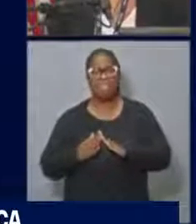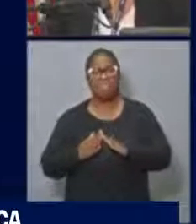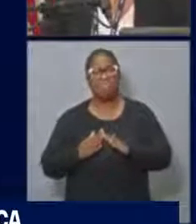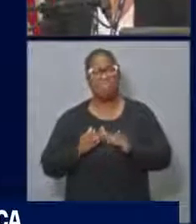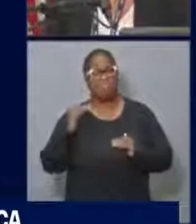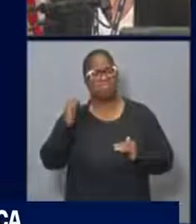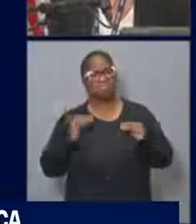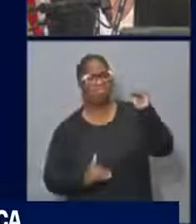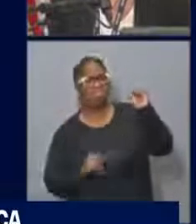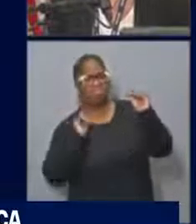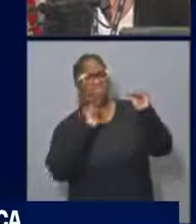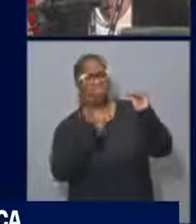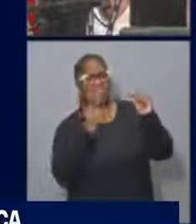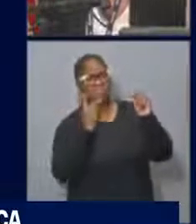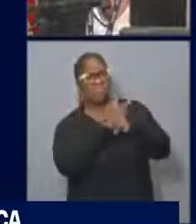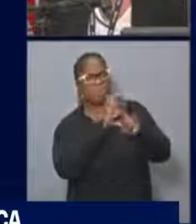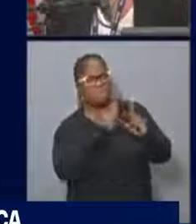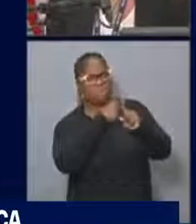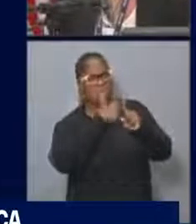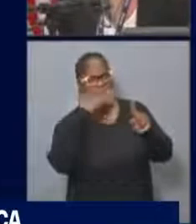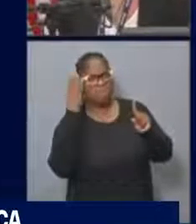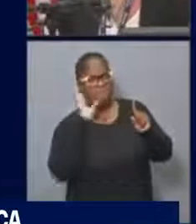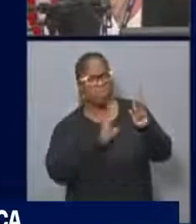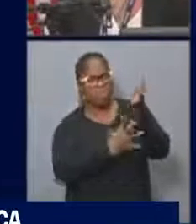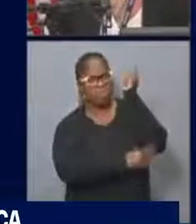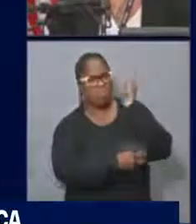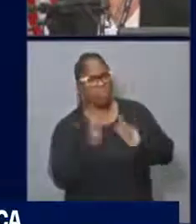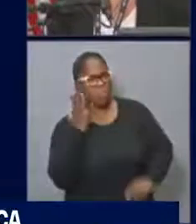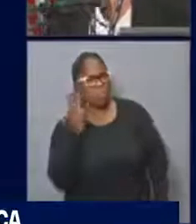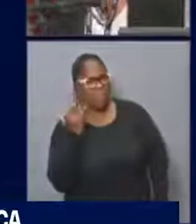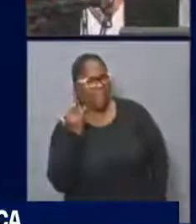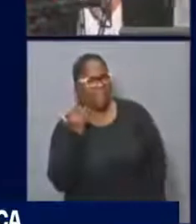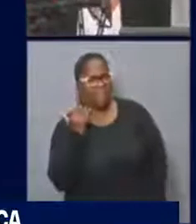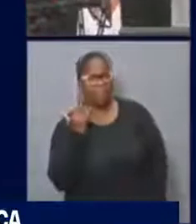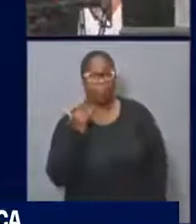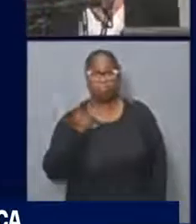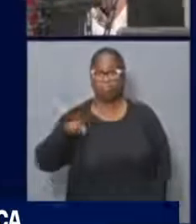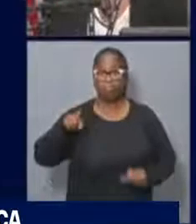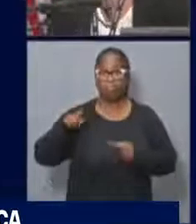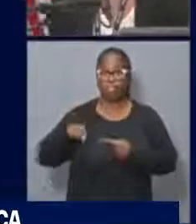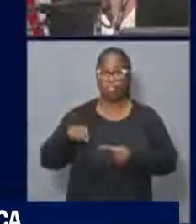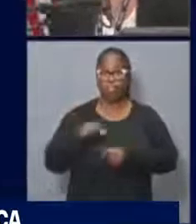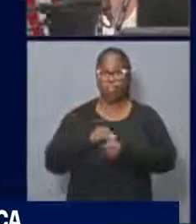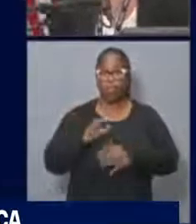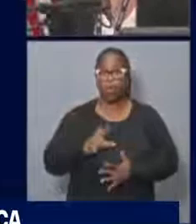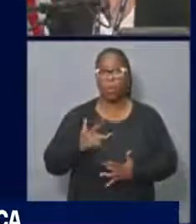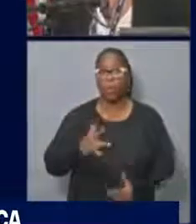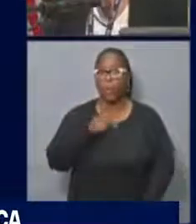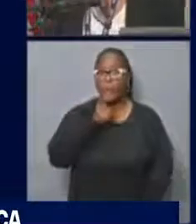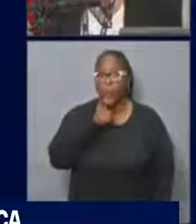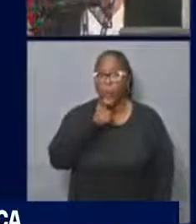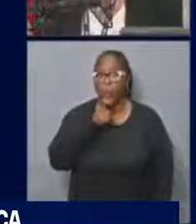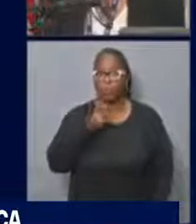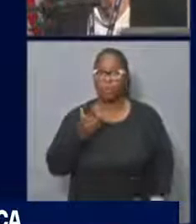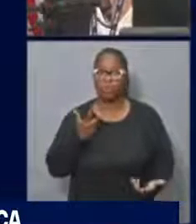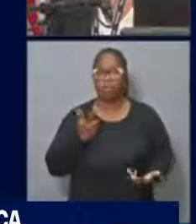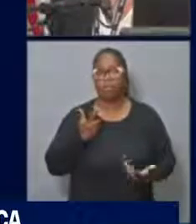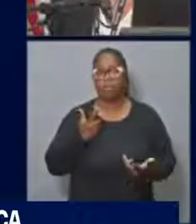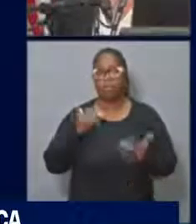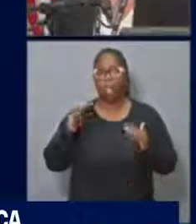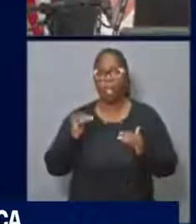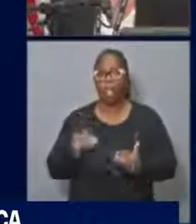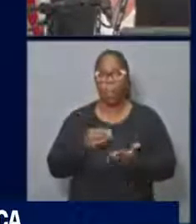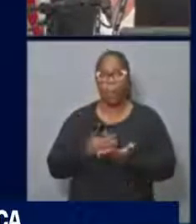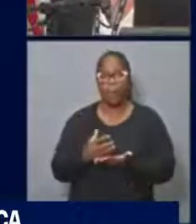to the fact that a significant number of essential workers are low income and/or are people of color. They couldn't